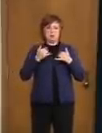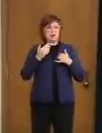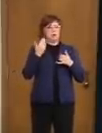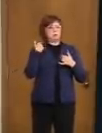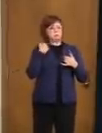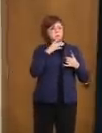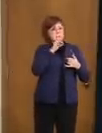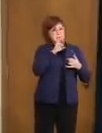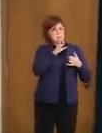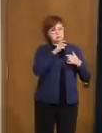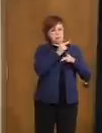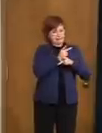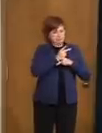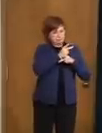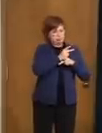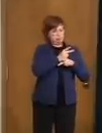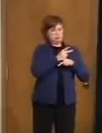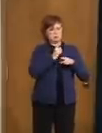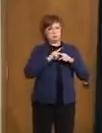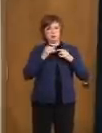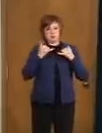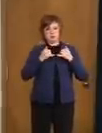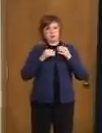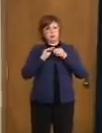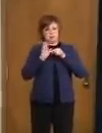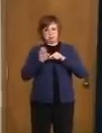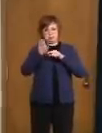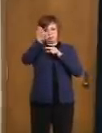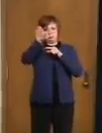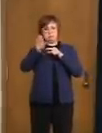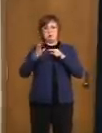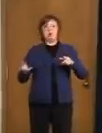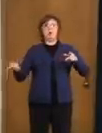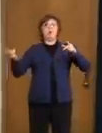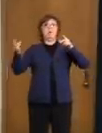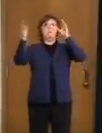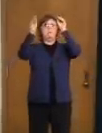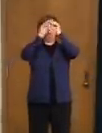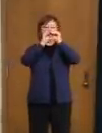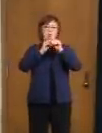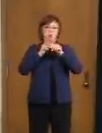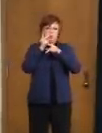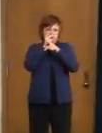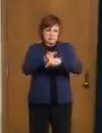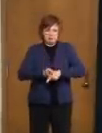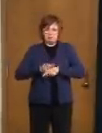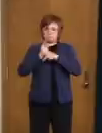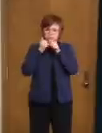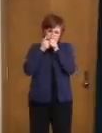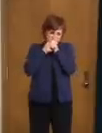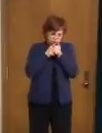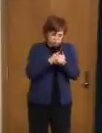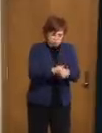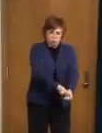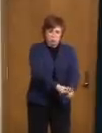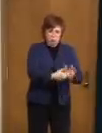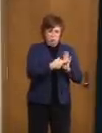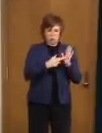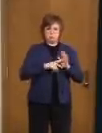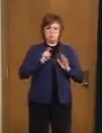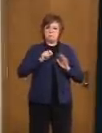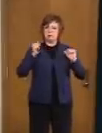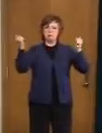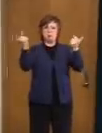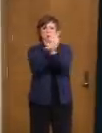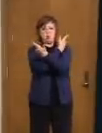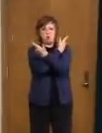But with our collective actions, we can turn this around without having to go into a significant lockdown. But it requires all of us to take that